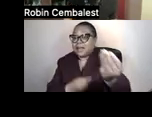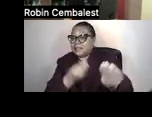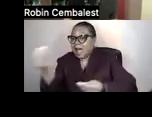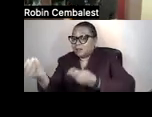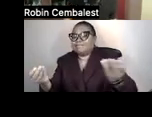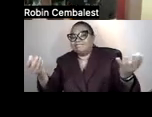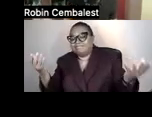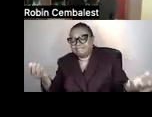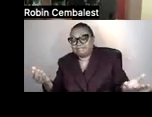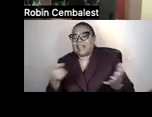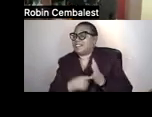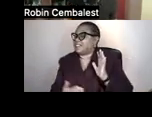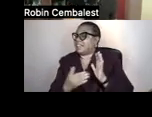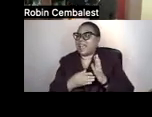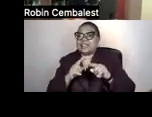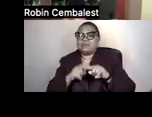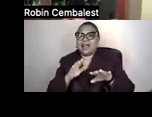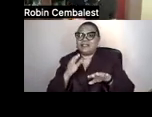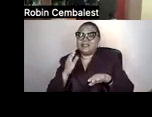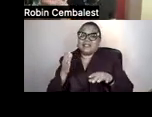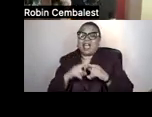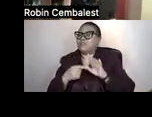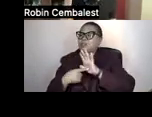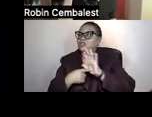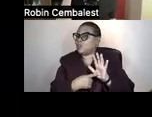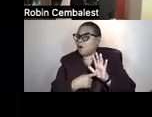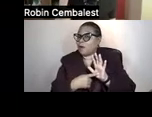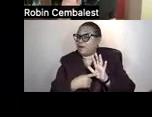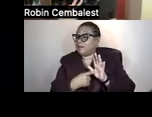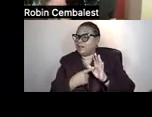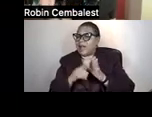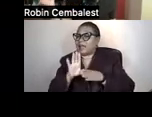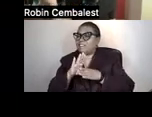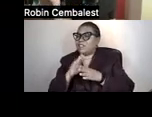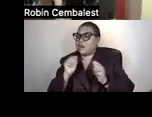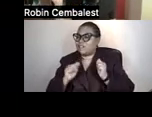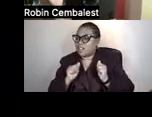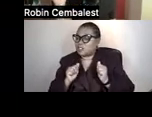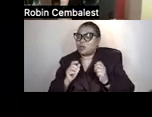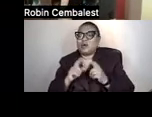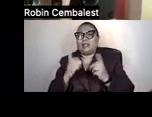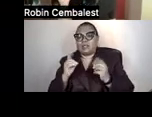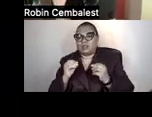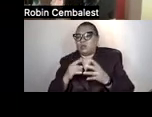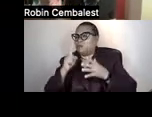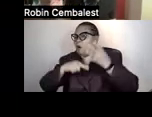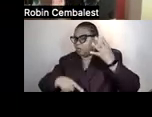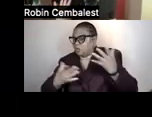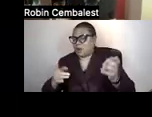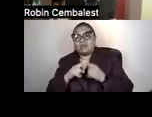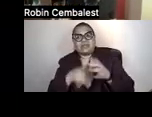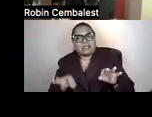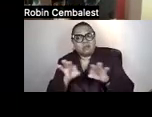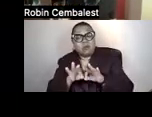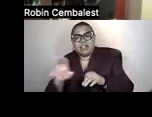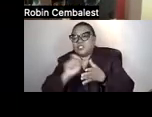This again depends if you're showing at a kind of film festival they're going to do all this, right? But what's important is